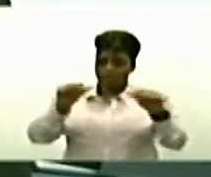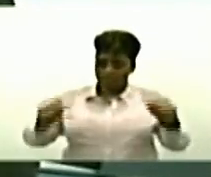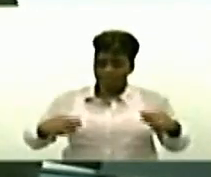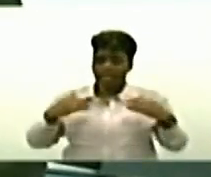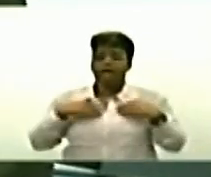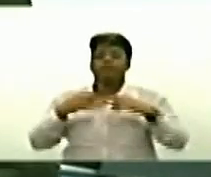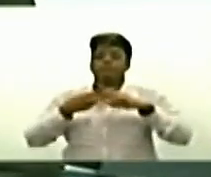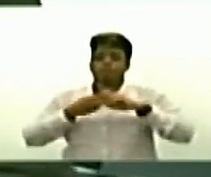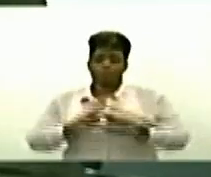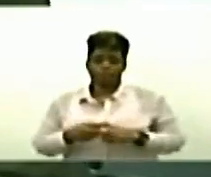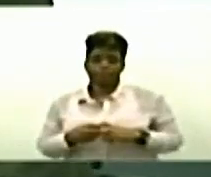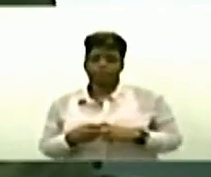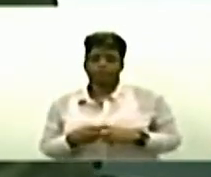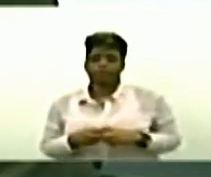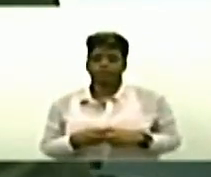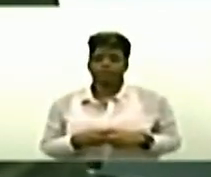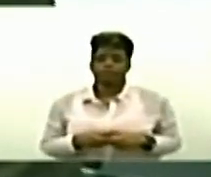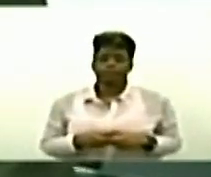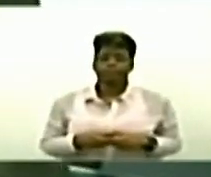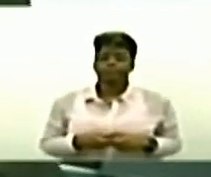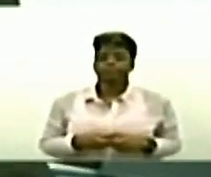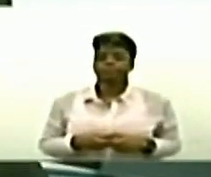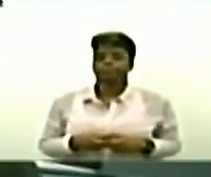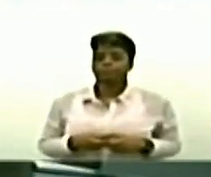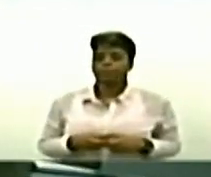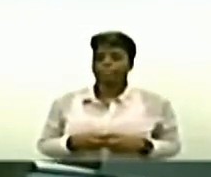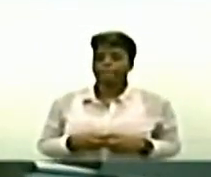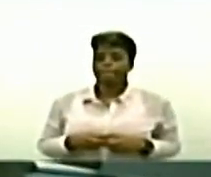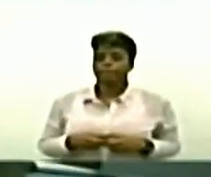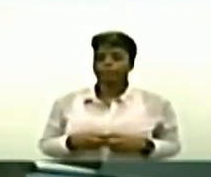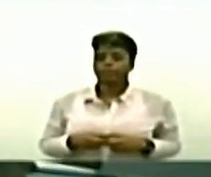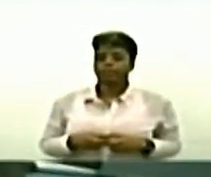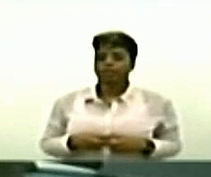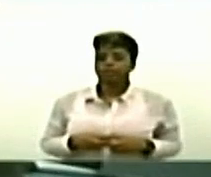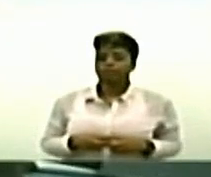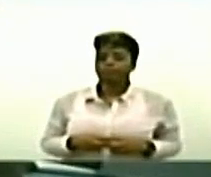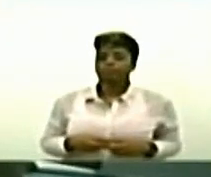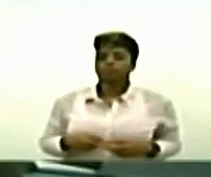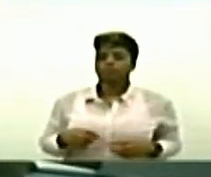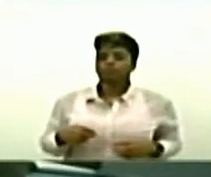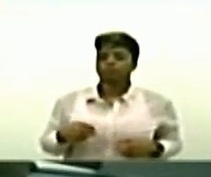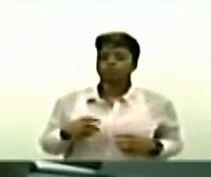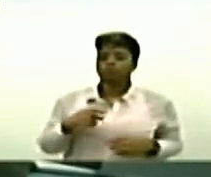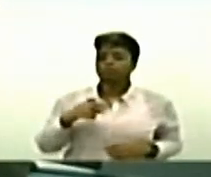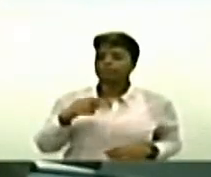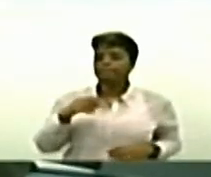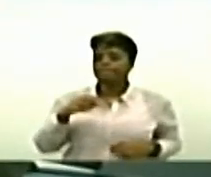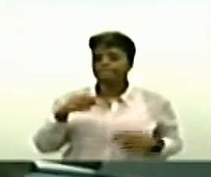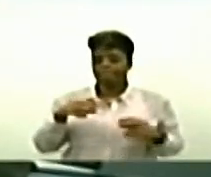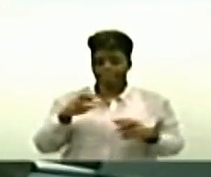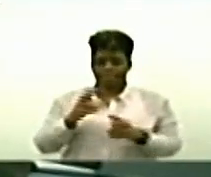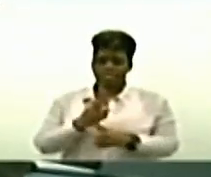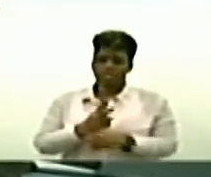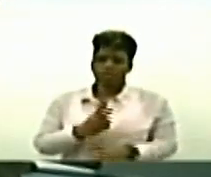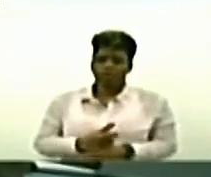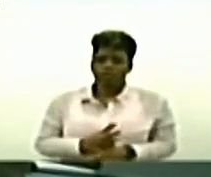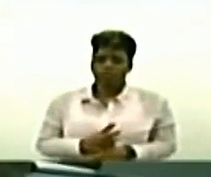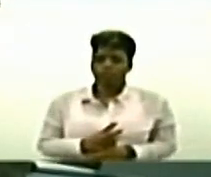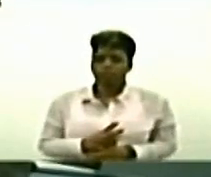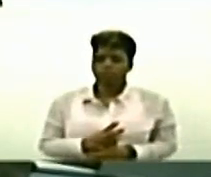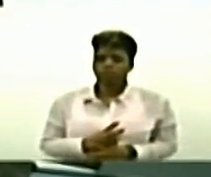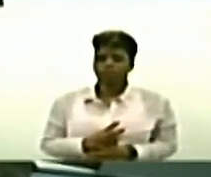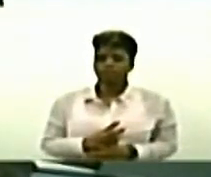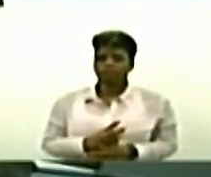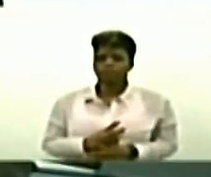currently exists significantly. The issue of derelict vehicles, Mr. President, you speak to it. I think that is something